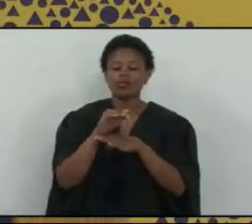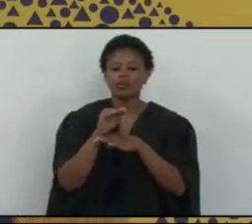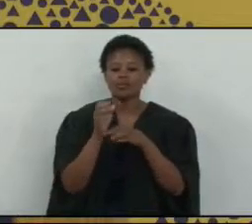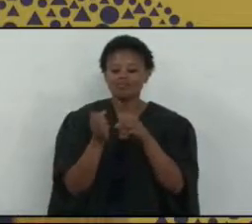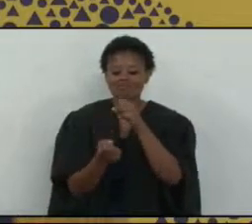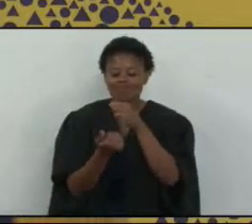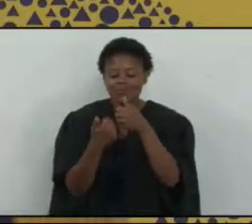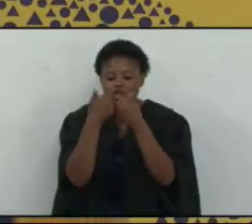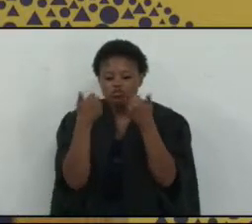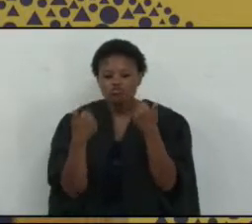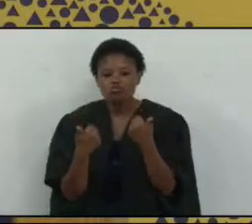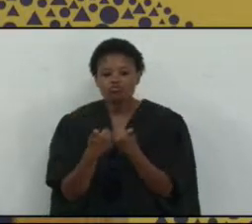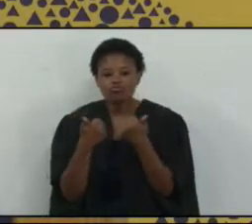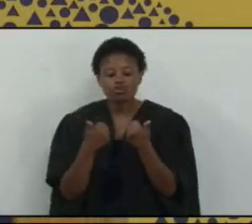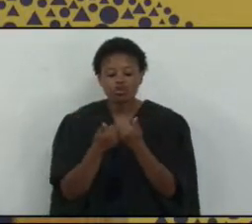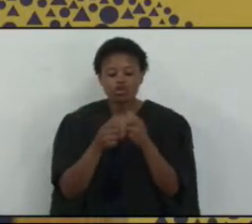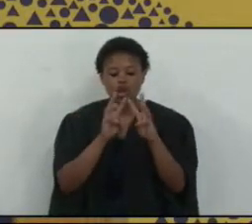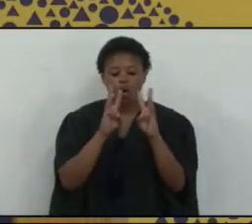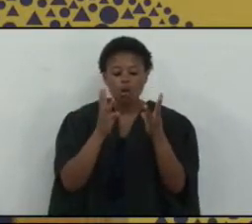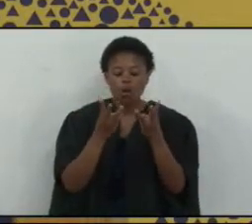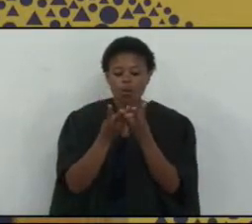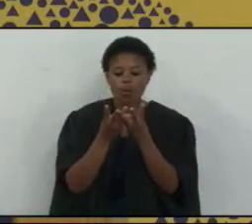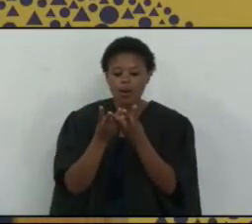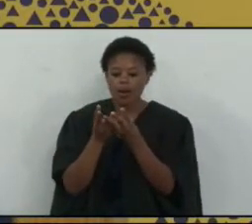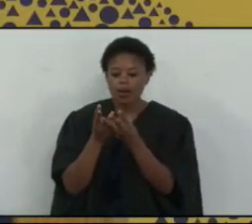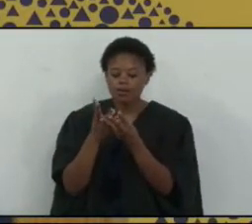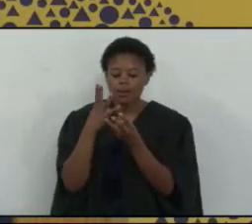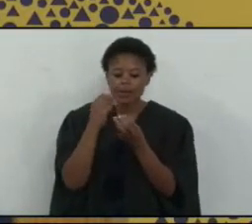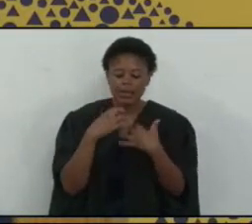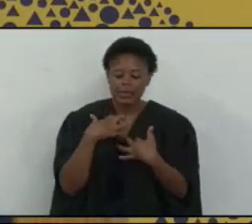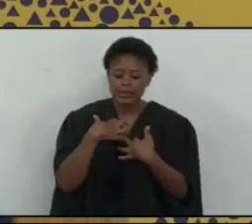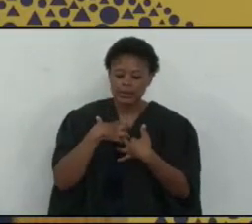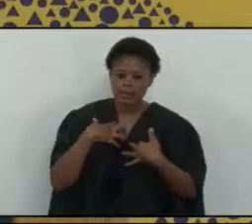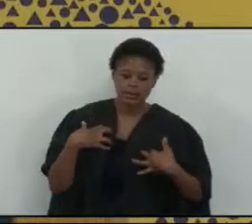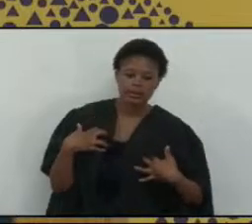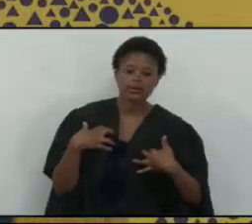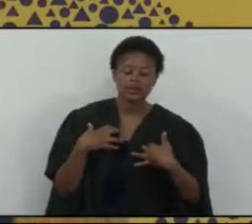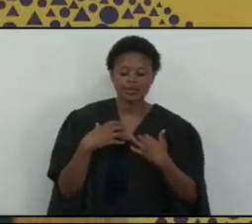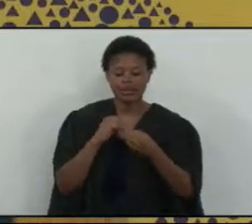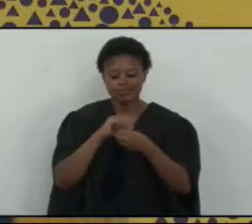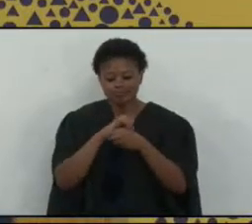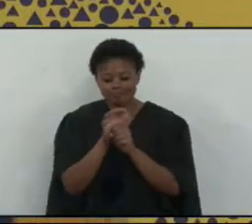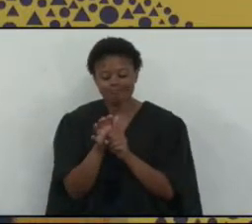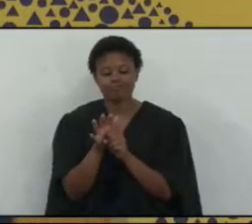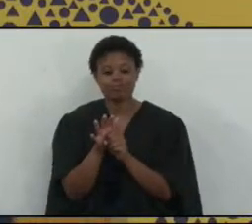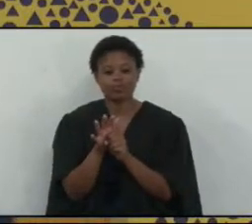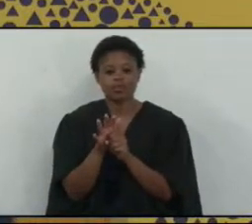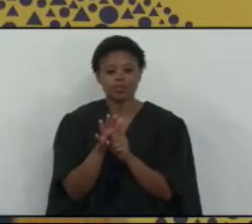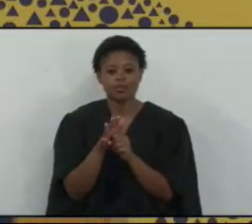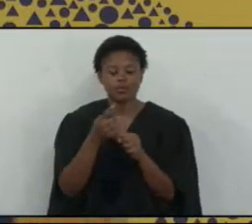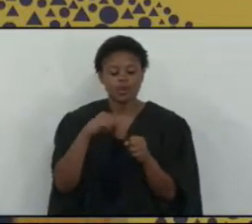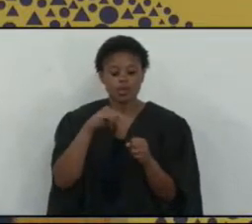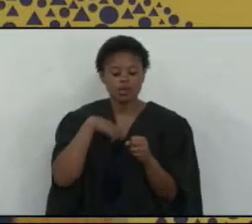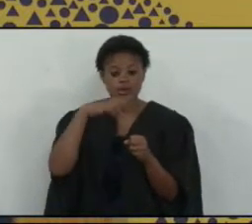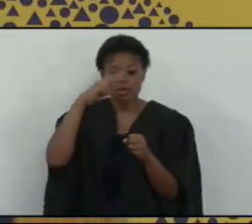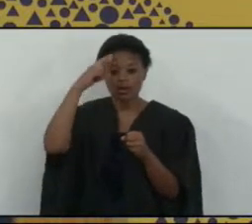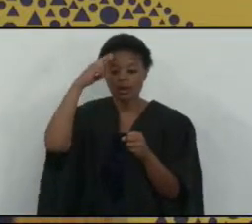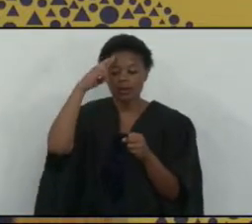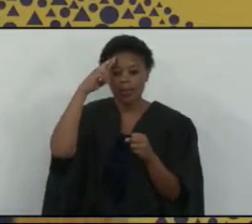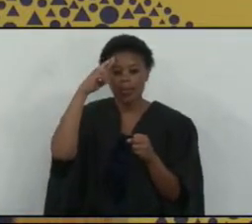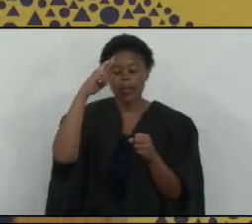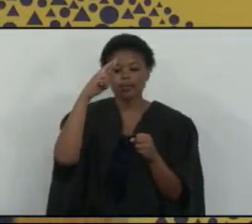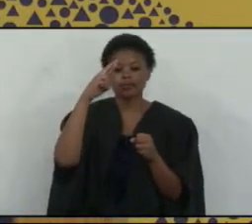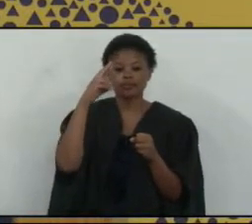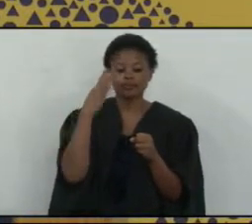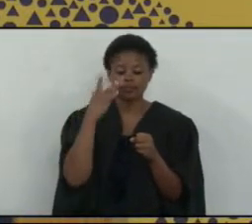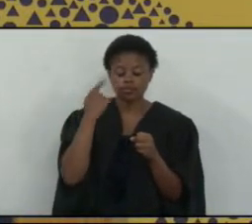and challenges as the world was engulfed by the devastating effects of COVID-19, as we were reminded